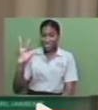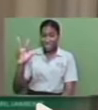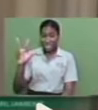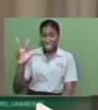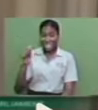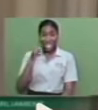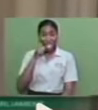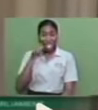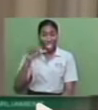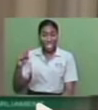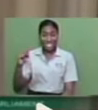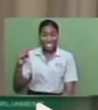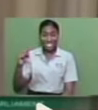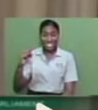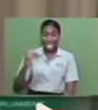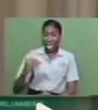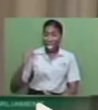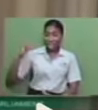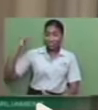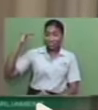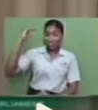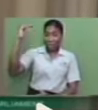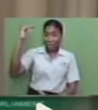this year.